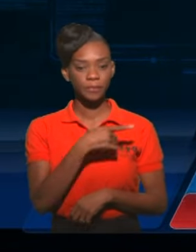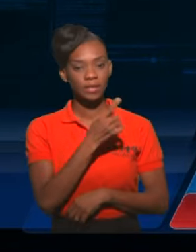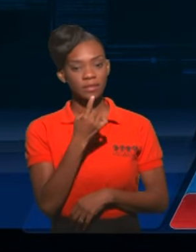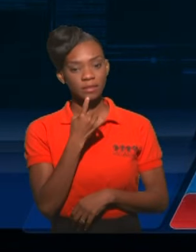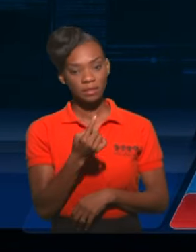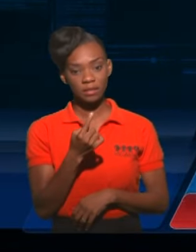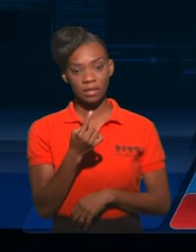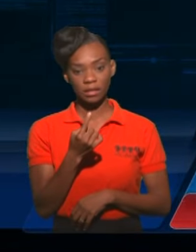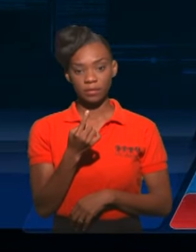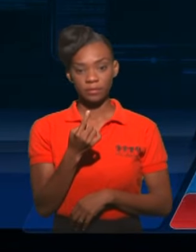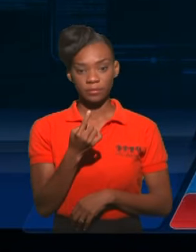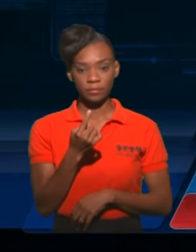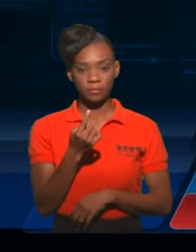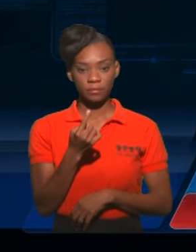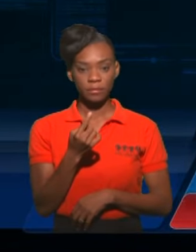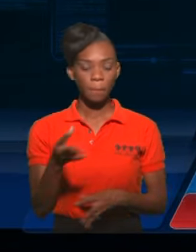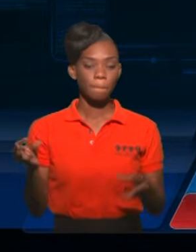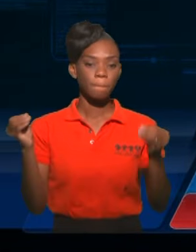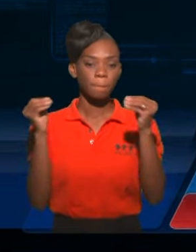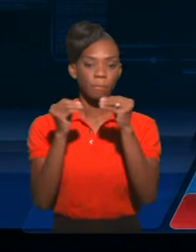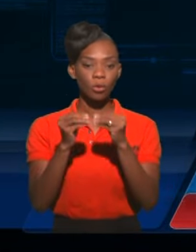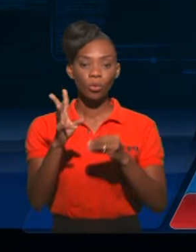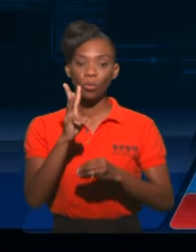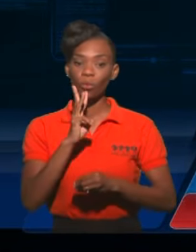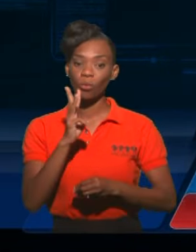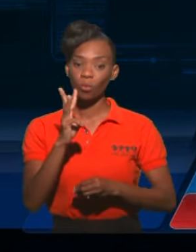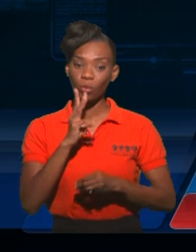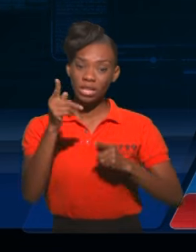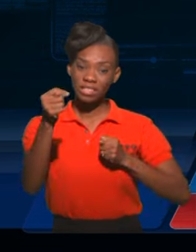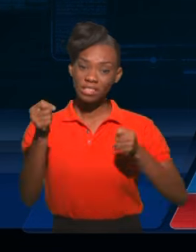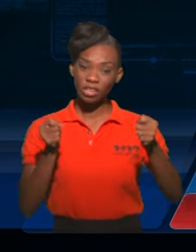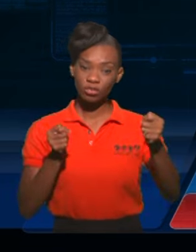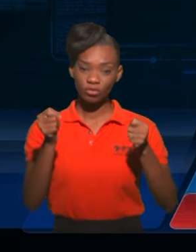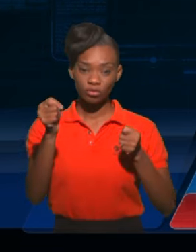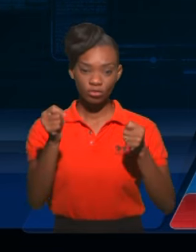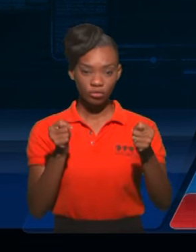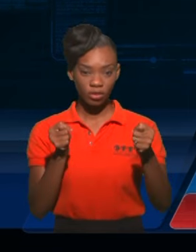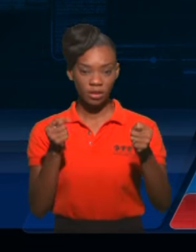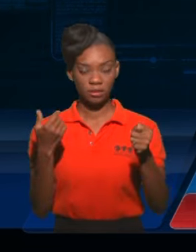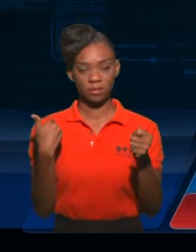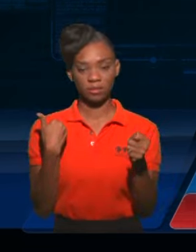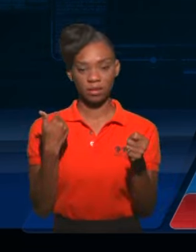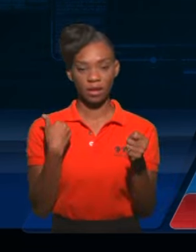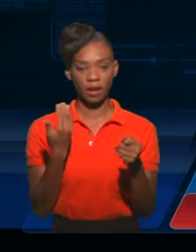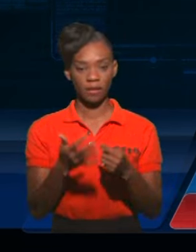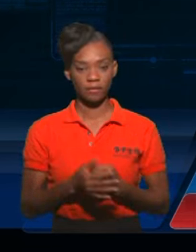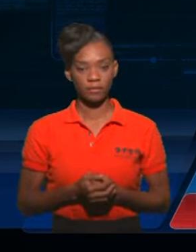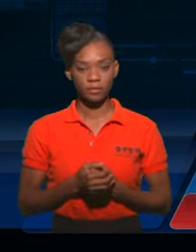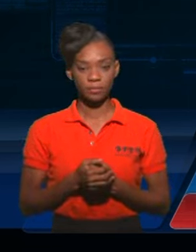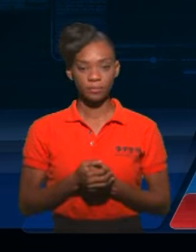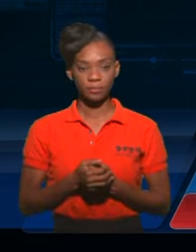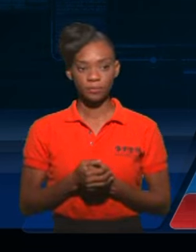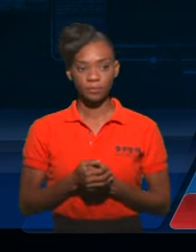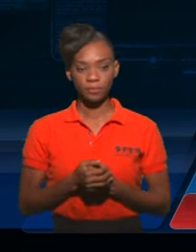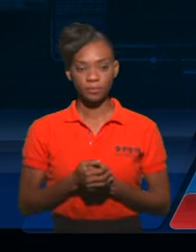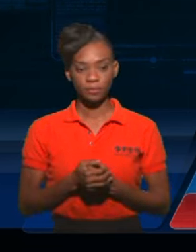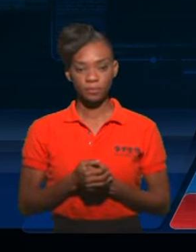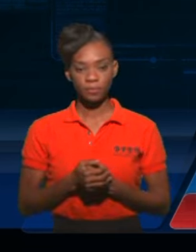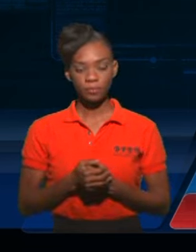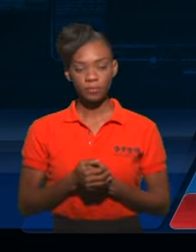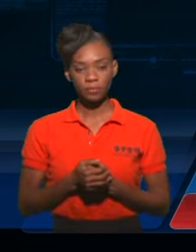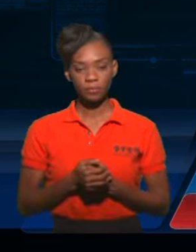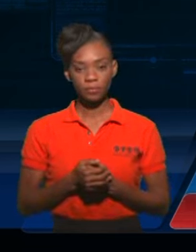Increase water trucking capacity with service centralized to the command center with regional